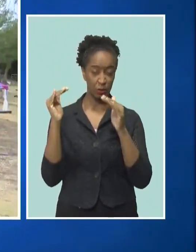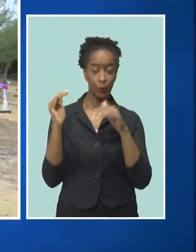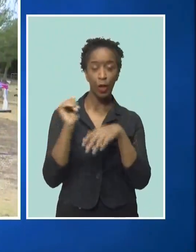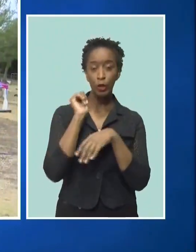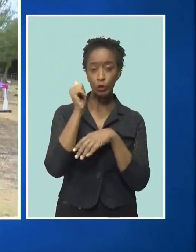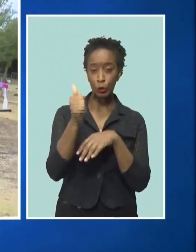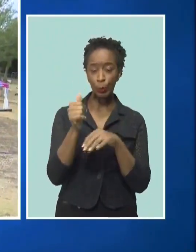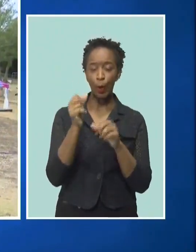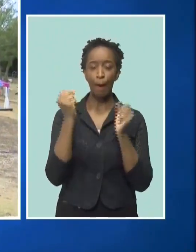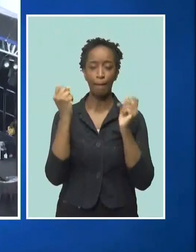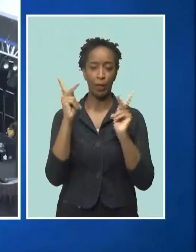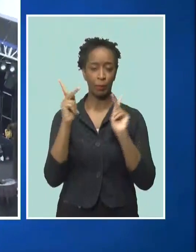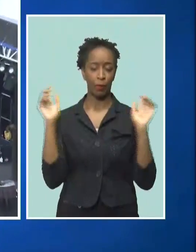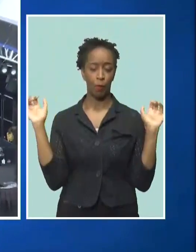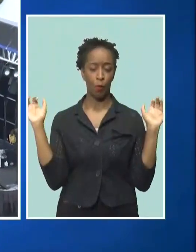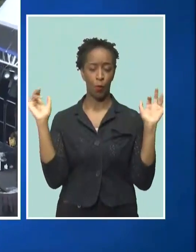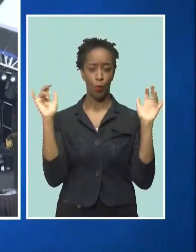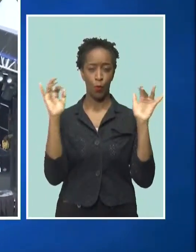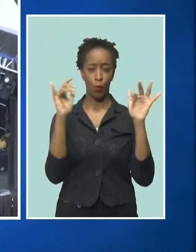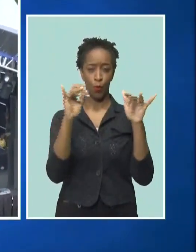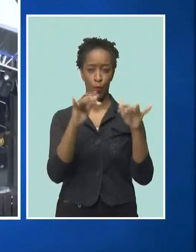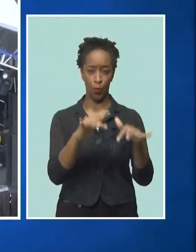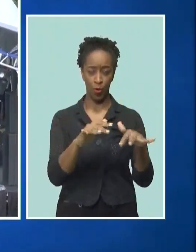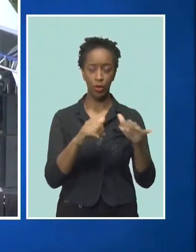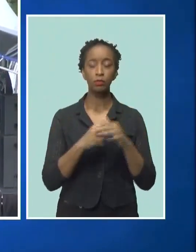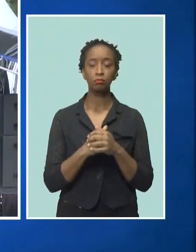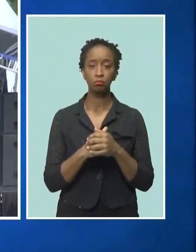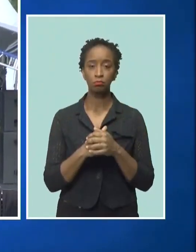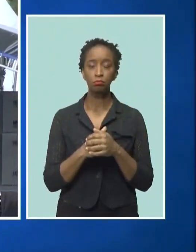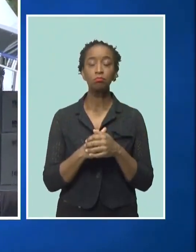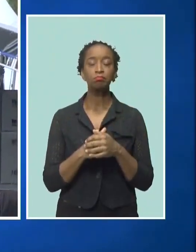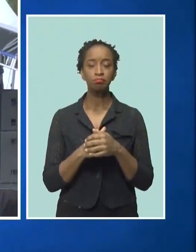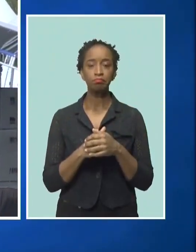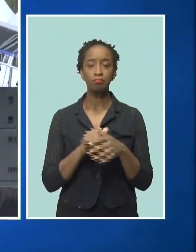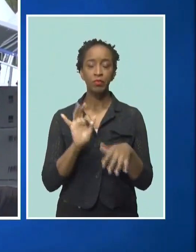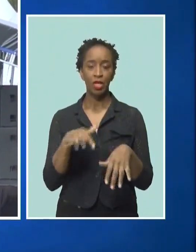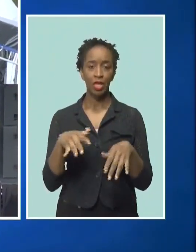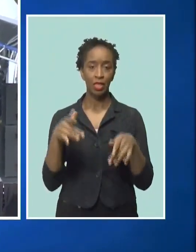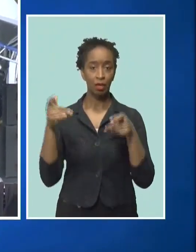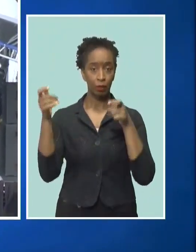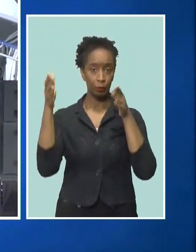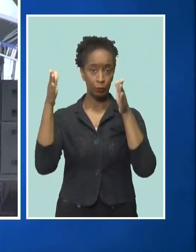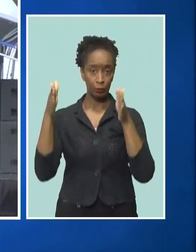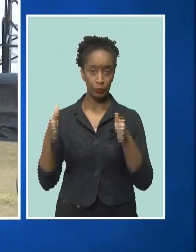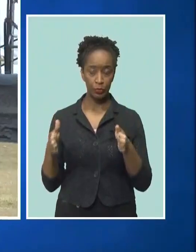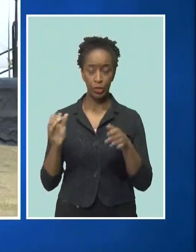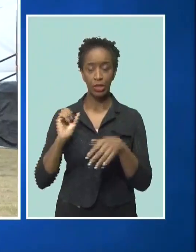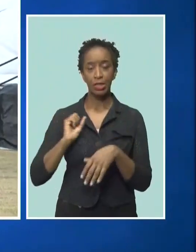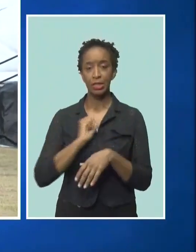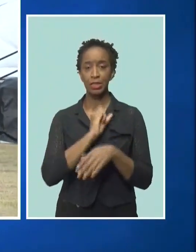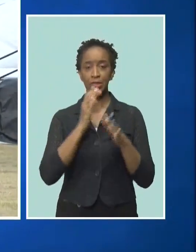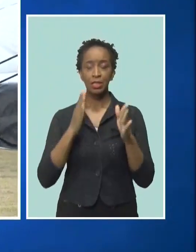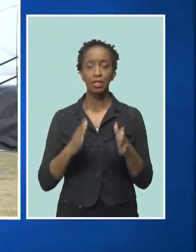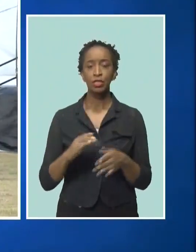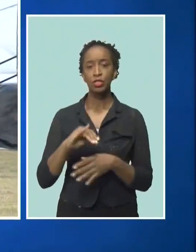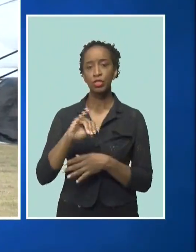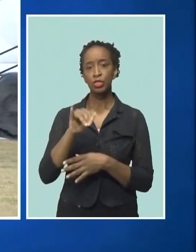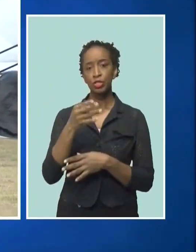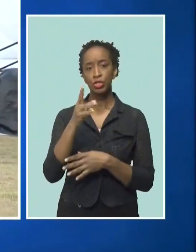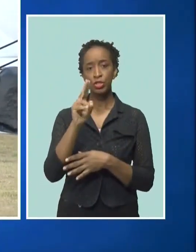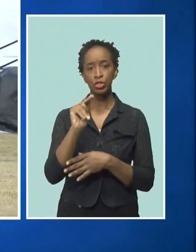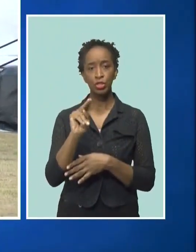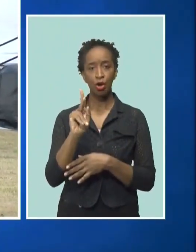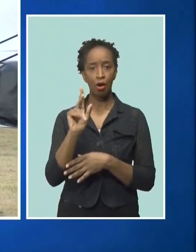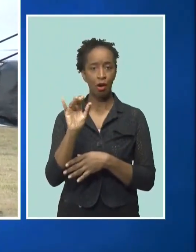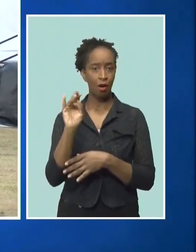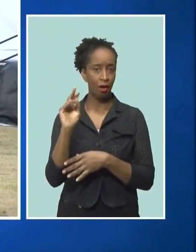Gathering 2025 Secretariat Senator John King says all systems are go for the experience that will allow Barbadians to